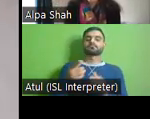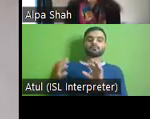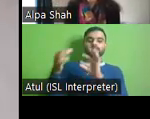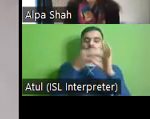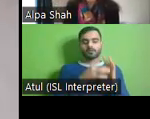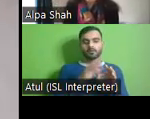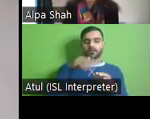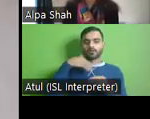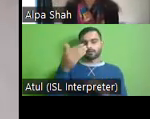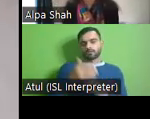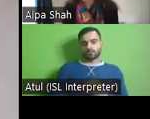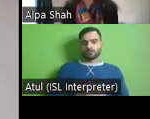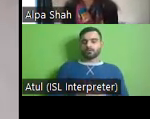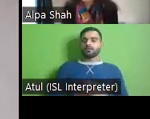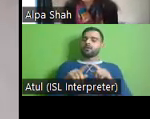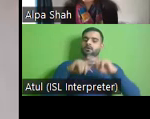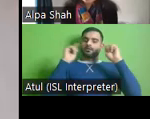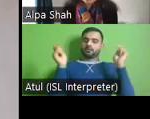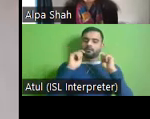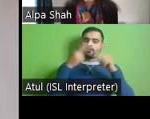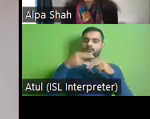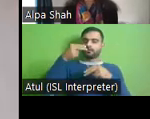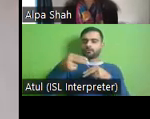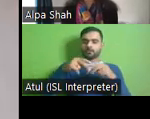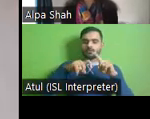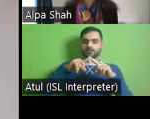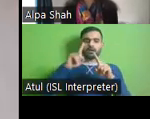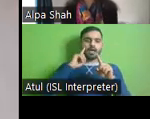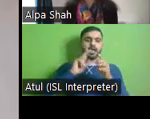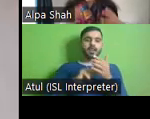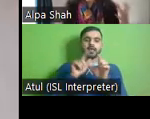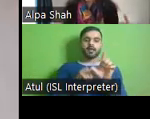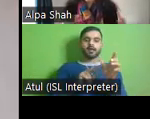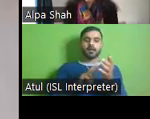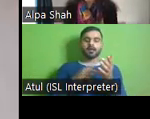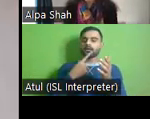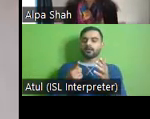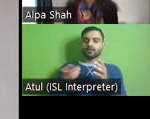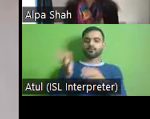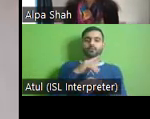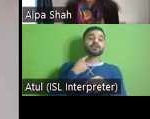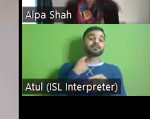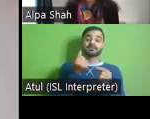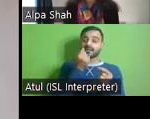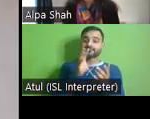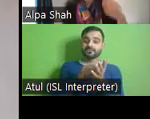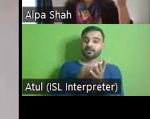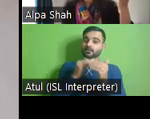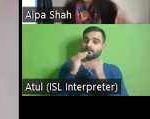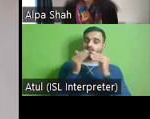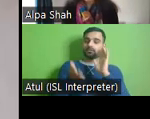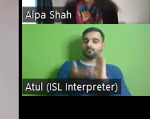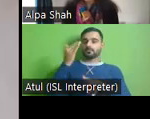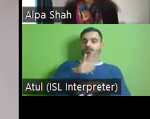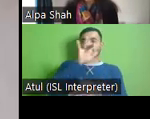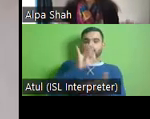after a festival which is called the Kalyani Festival, which is after the rice harvest. So this is